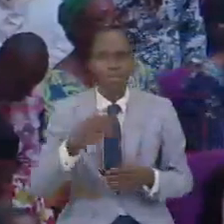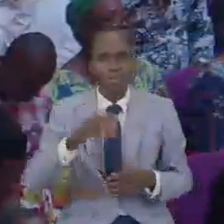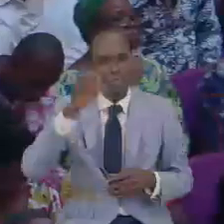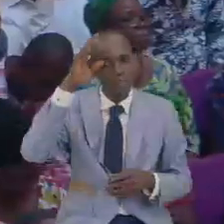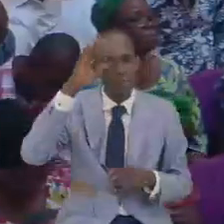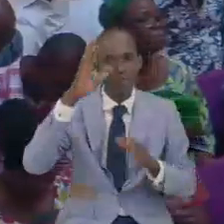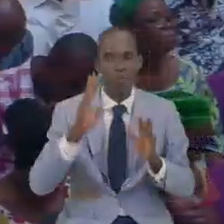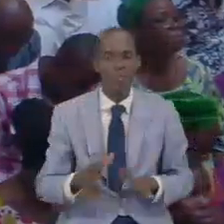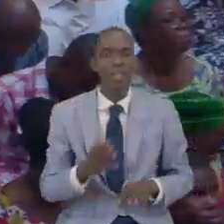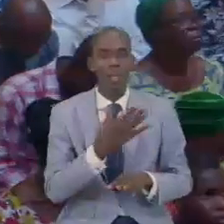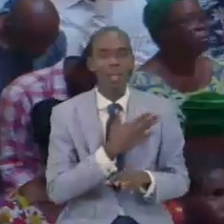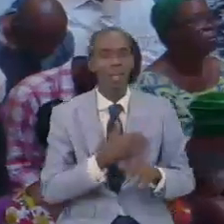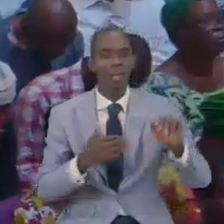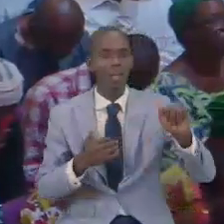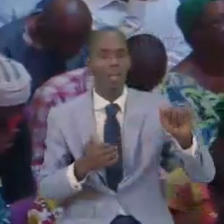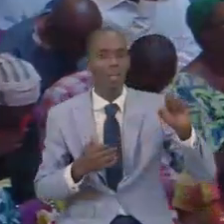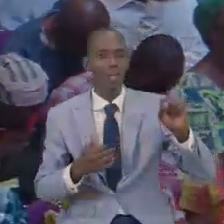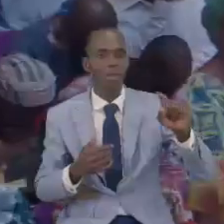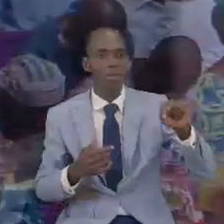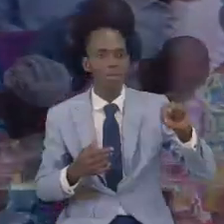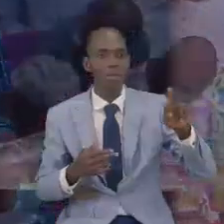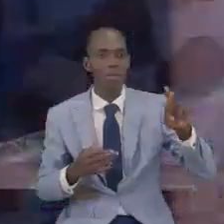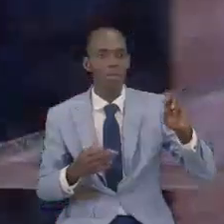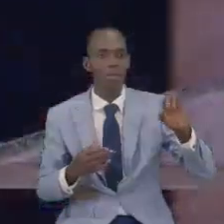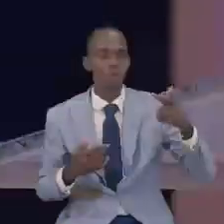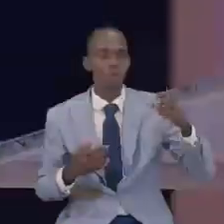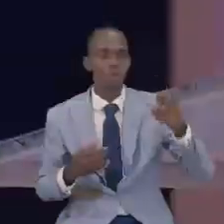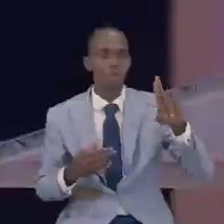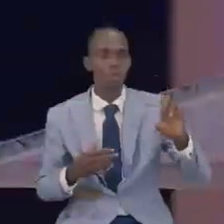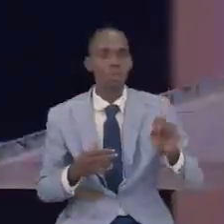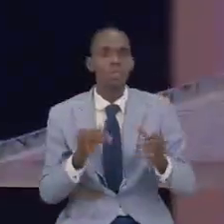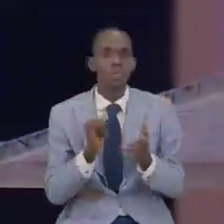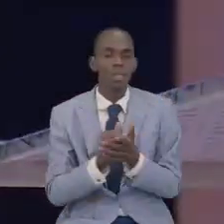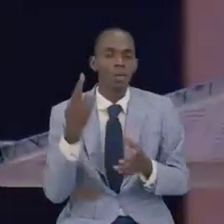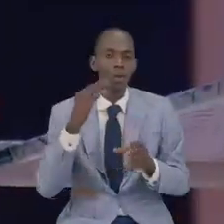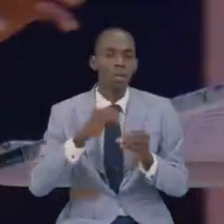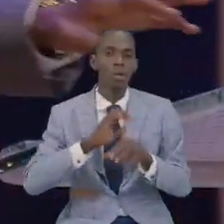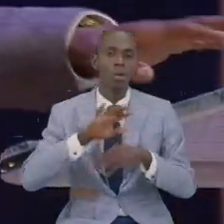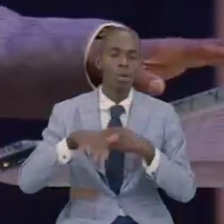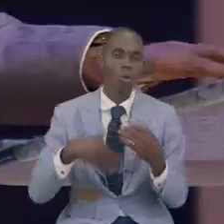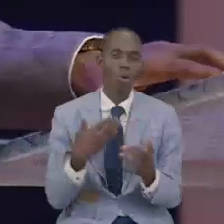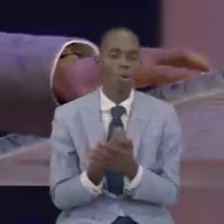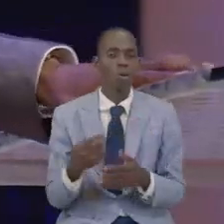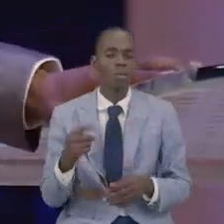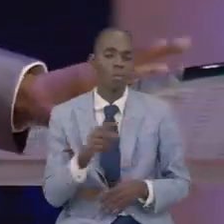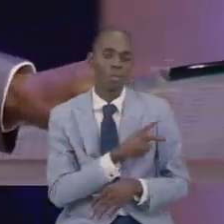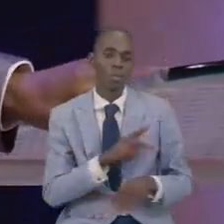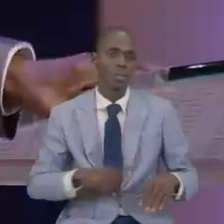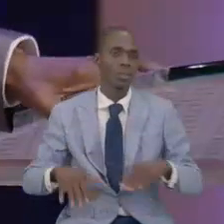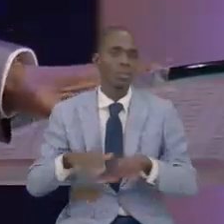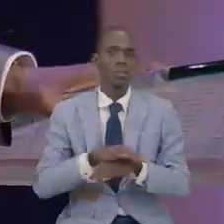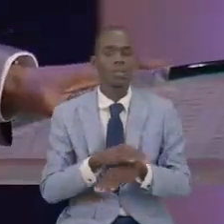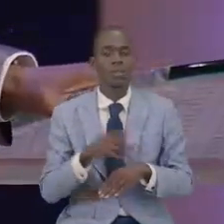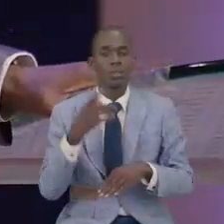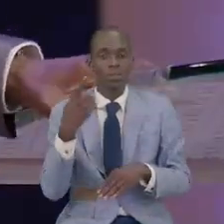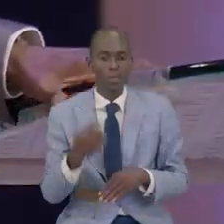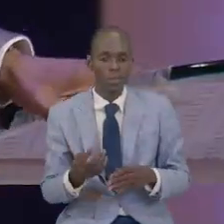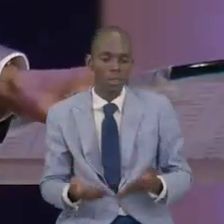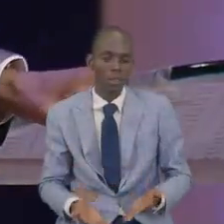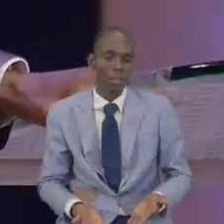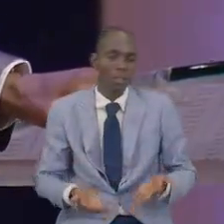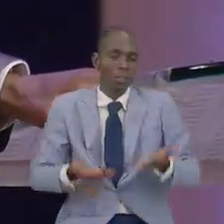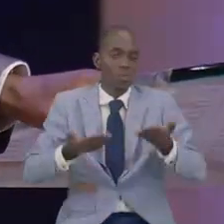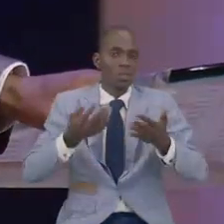and astrologers that were in all his realm. The elevated vision